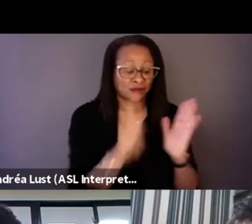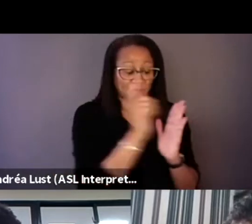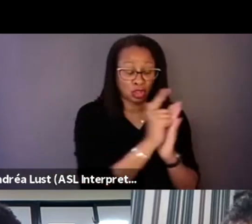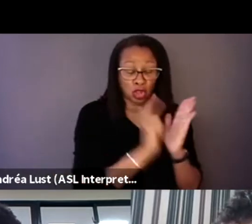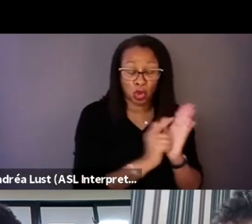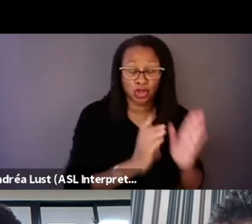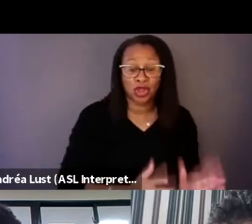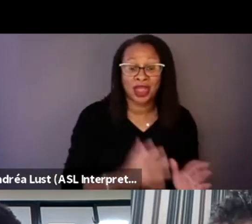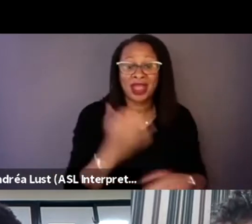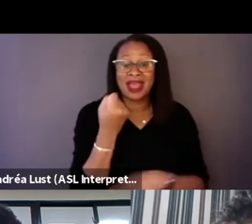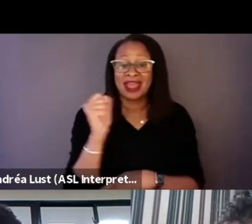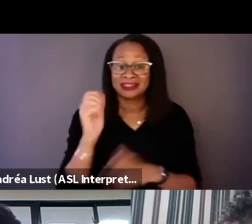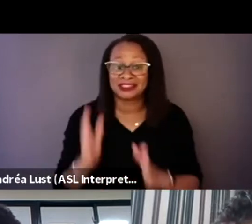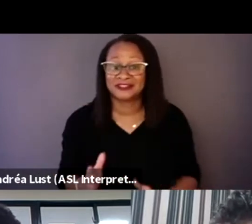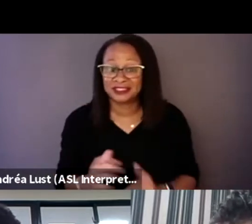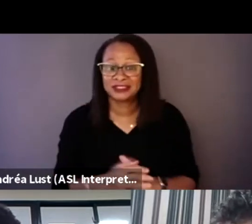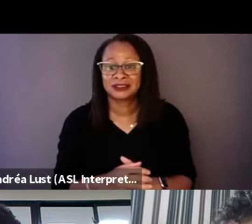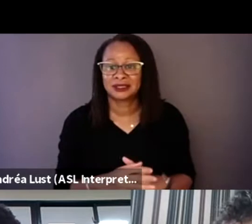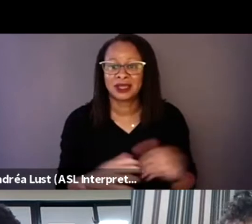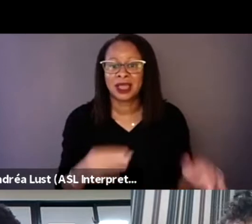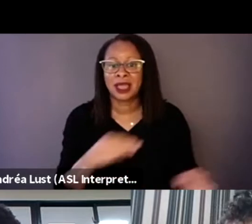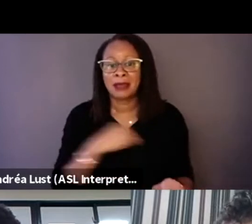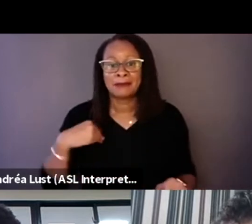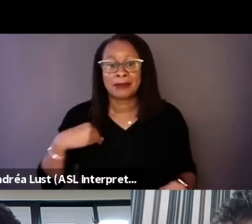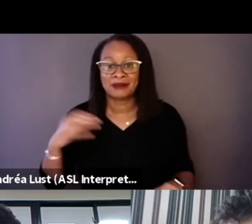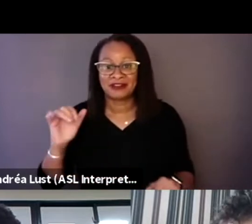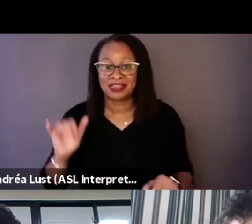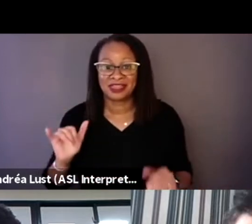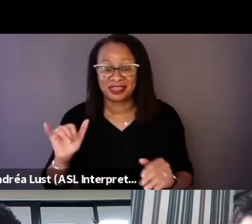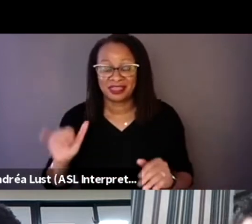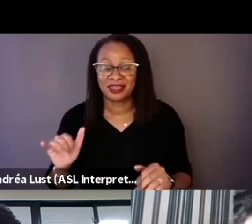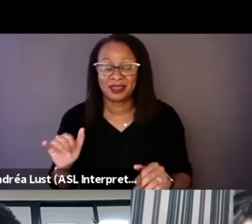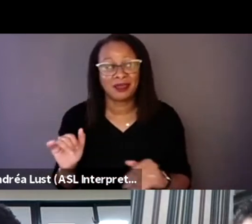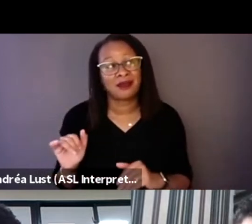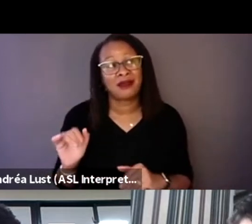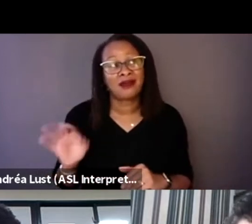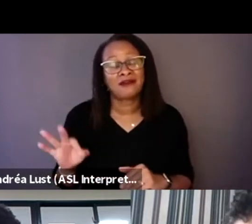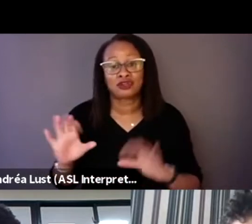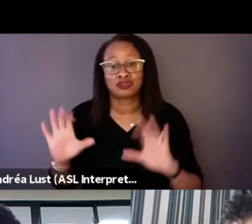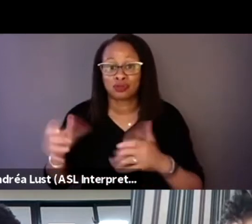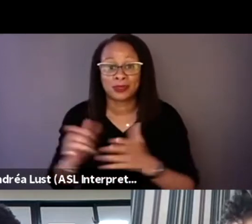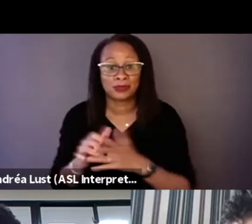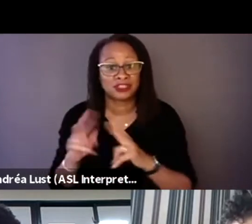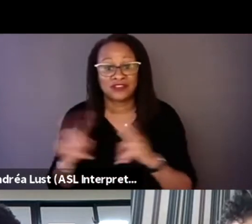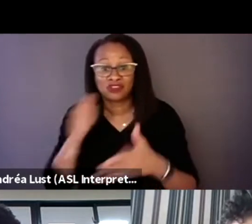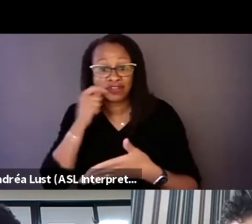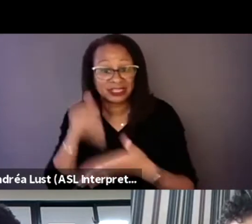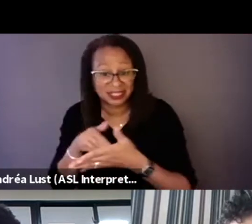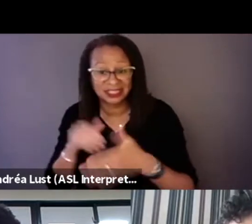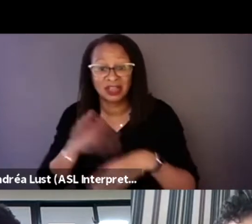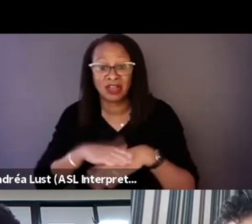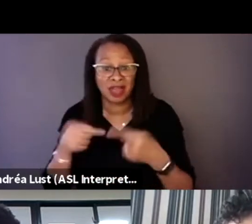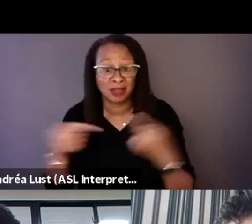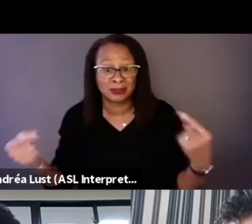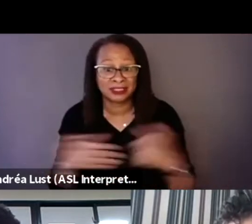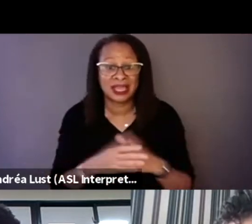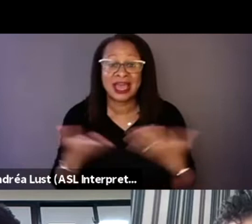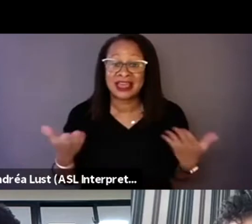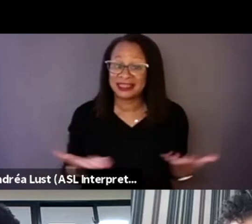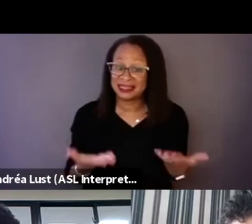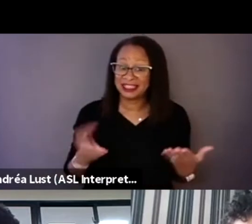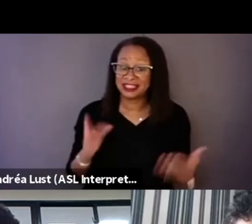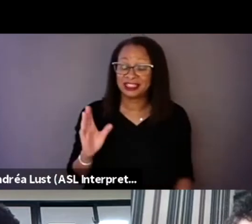side. You had a member of the group that was very racist towards the Haitians on the other side. And here, I thought with this documentary, what was striking